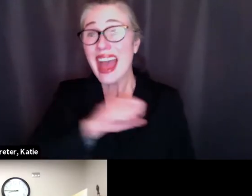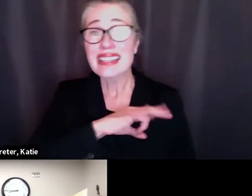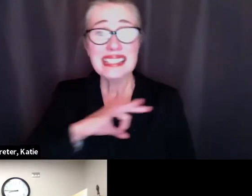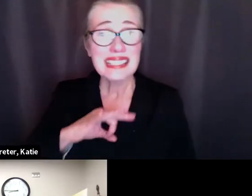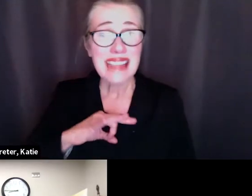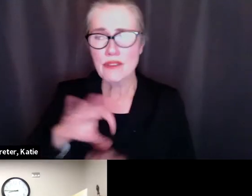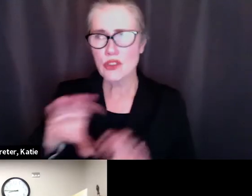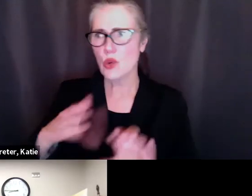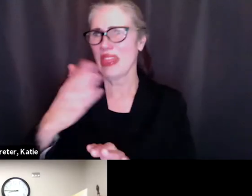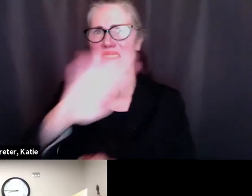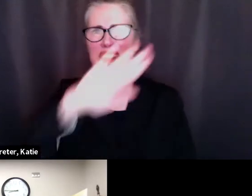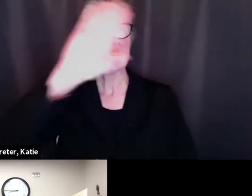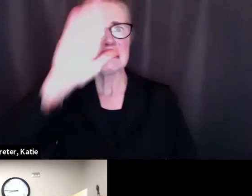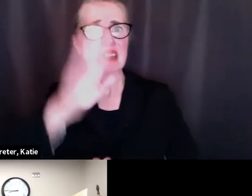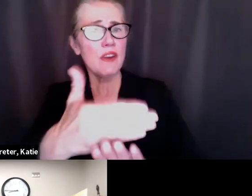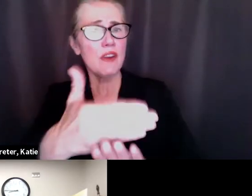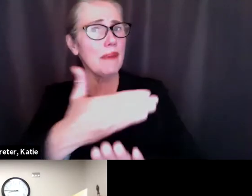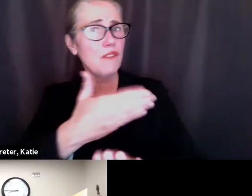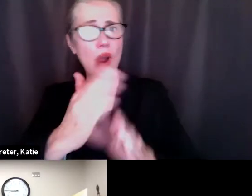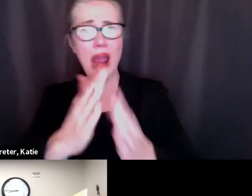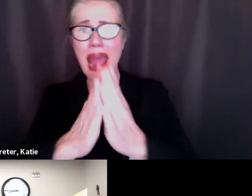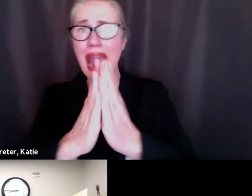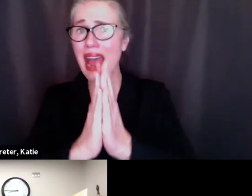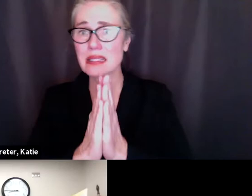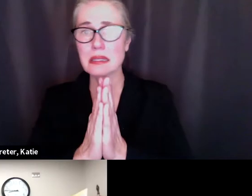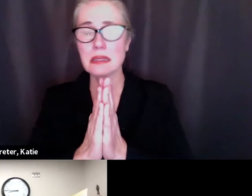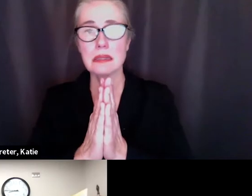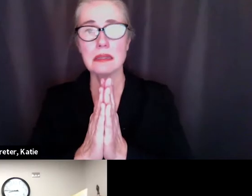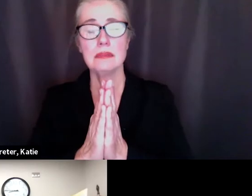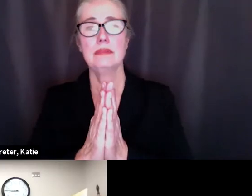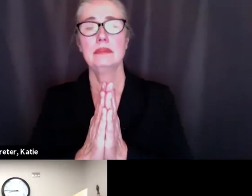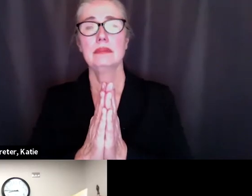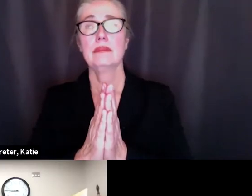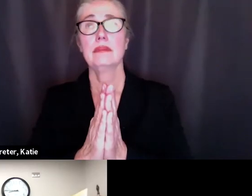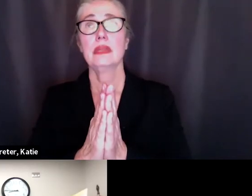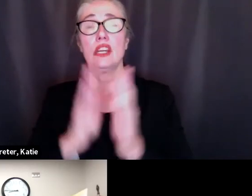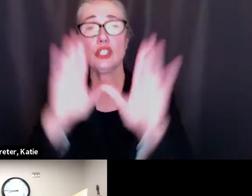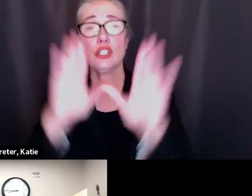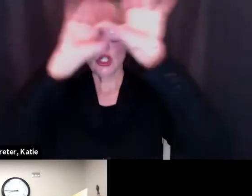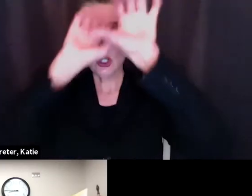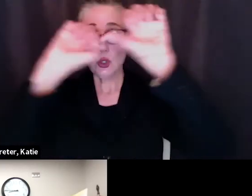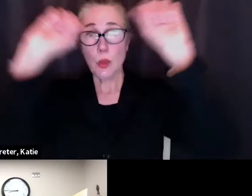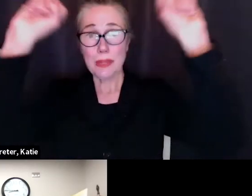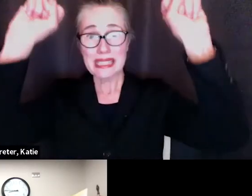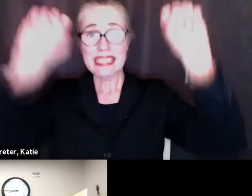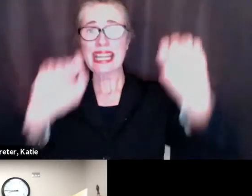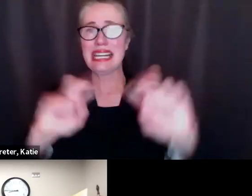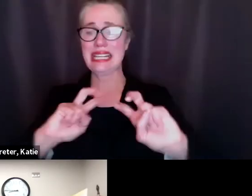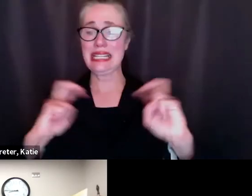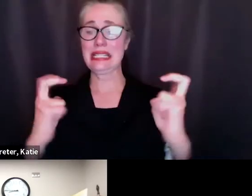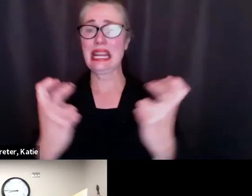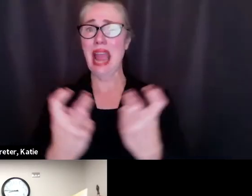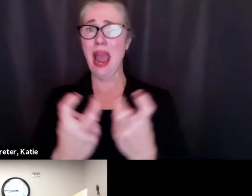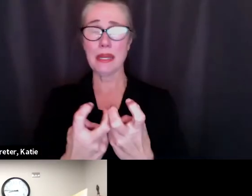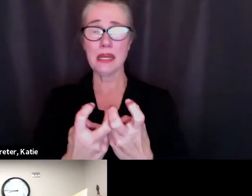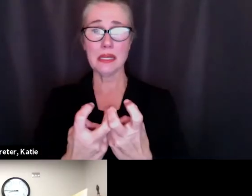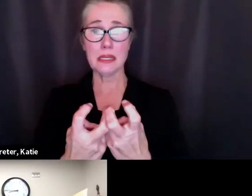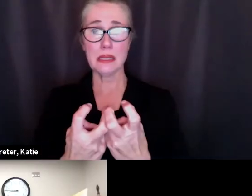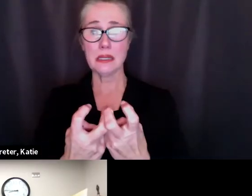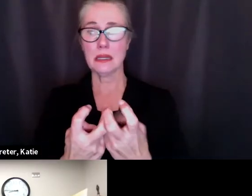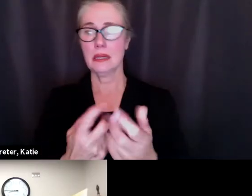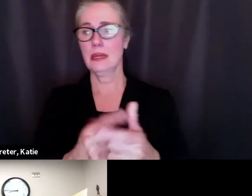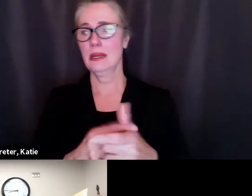asked before starting with the superintendent with a cabinet with the